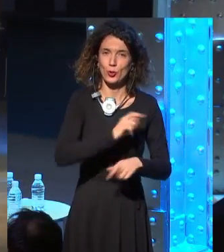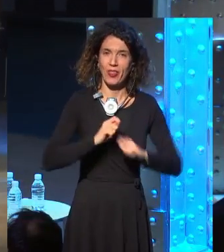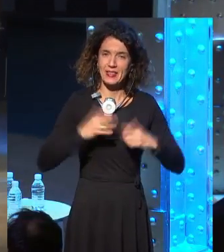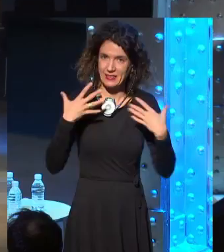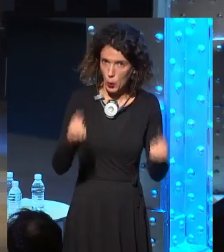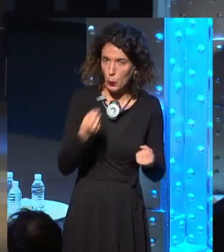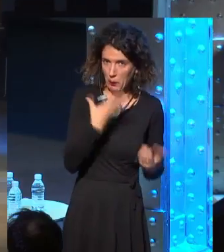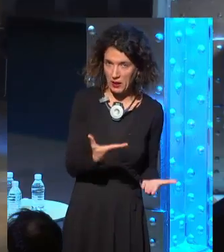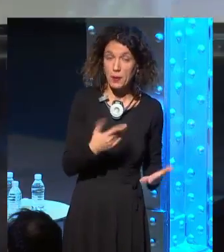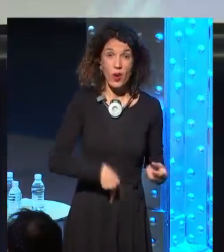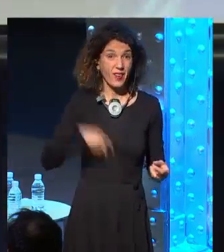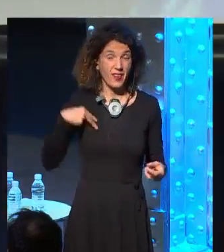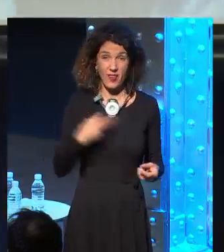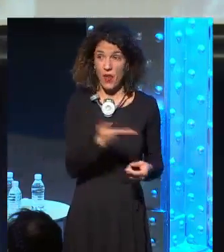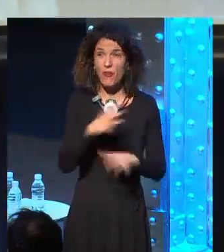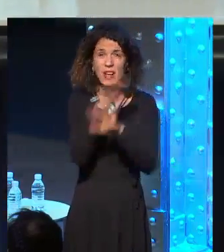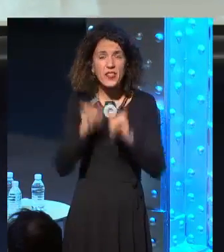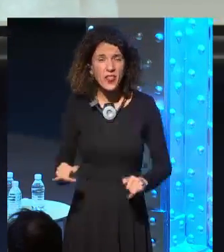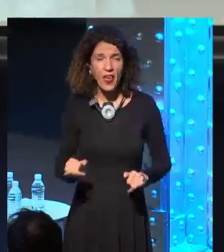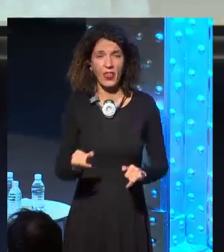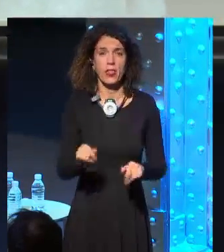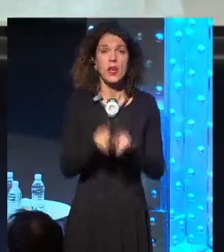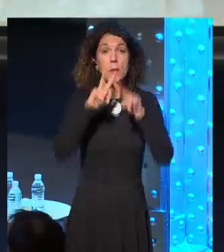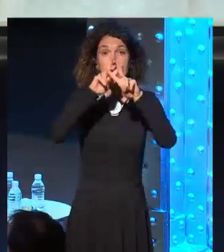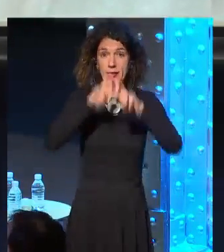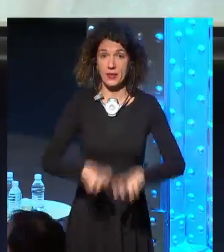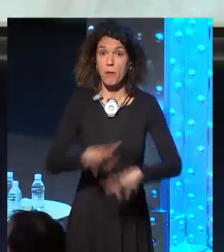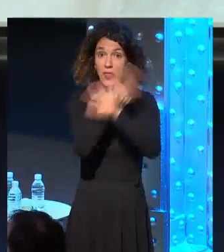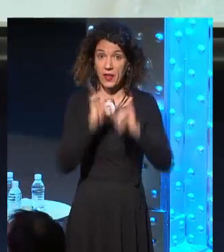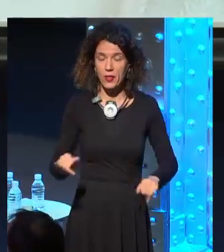But in general, happiness research is defining